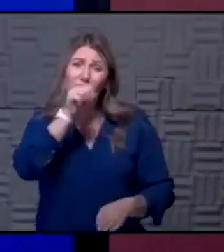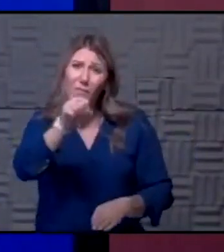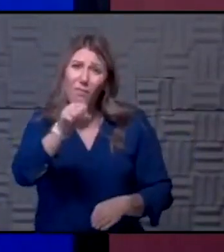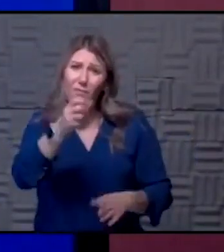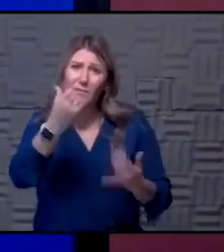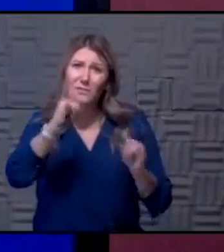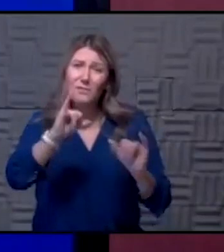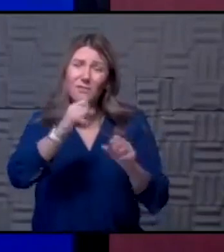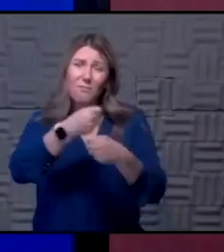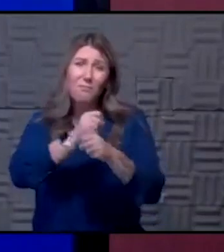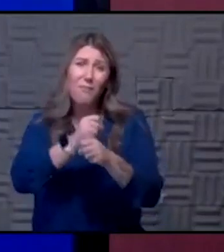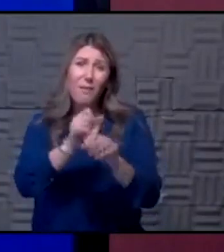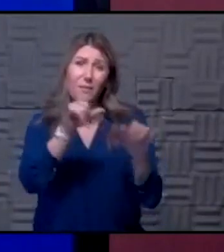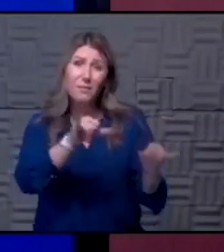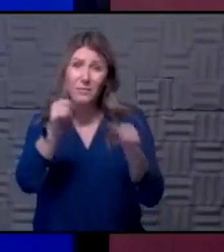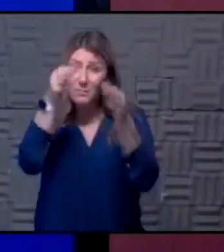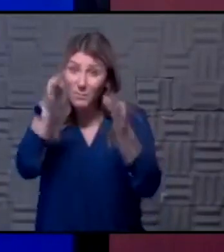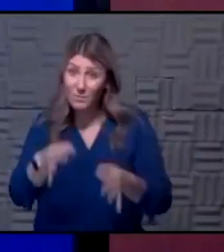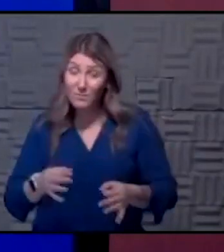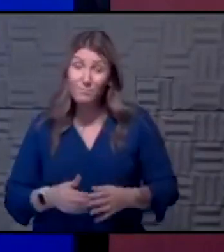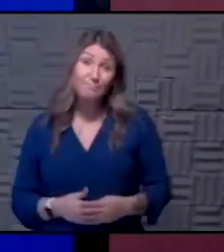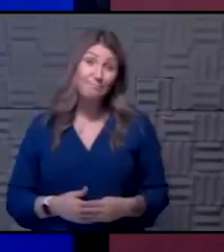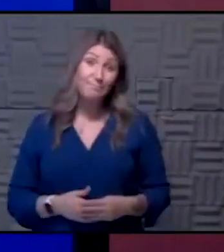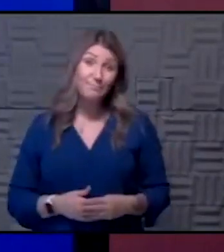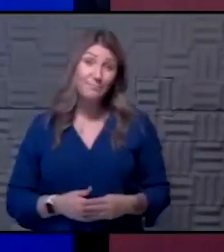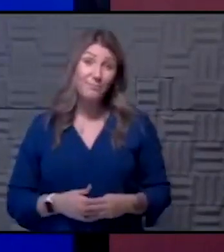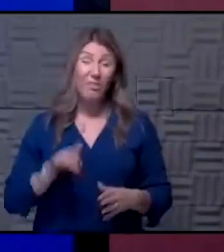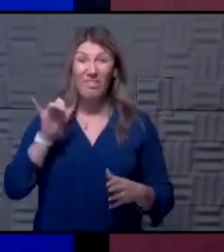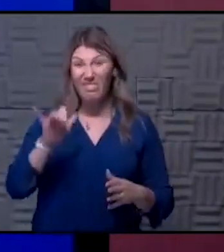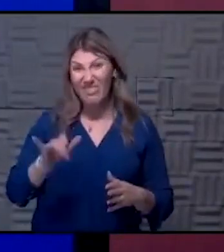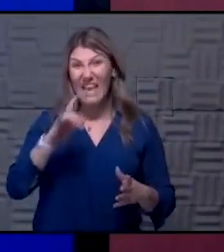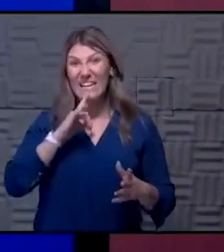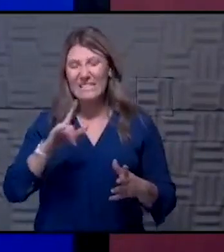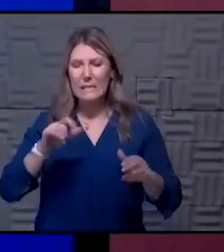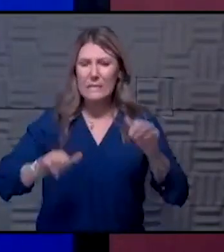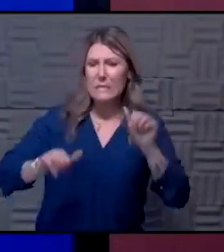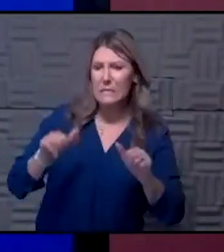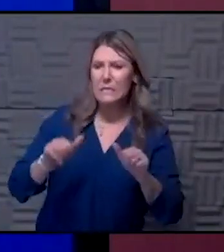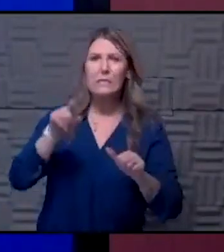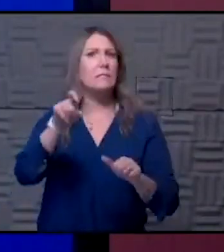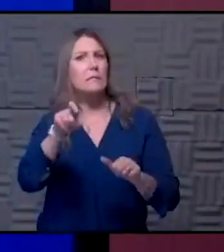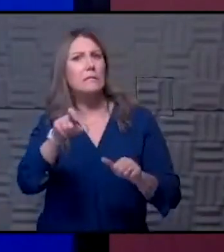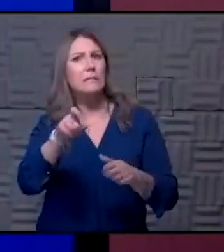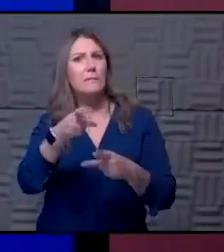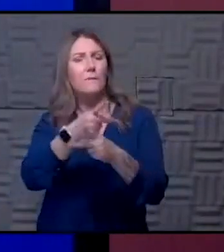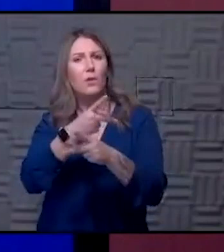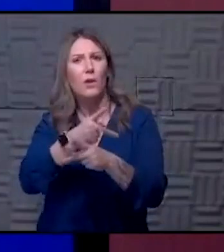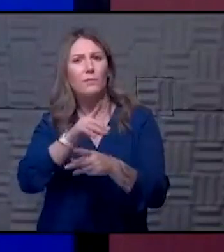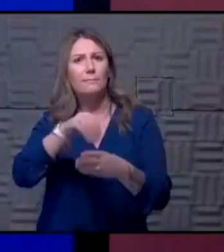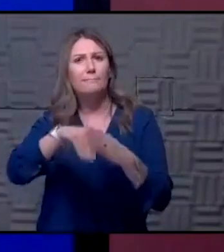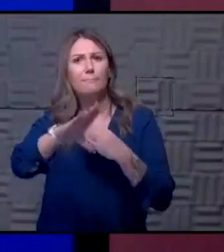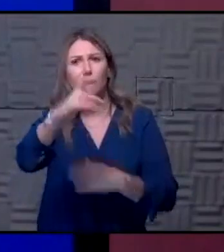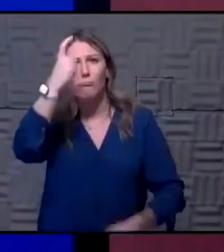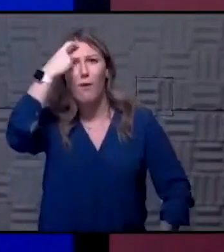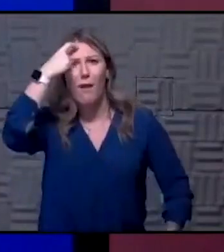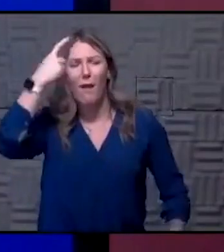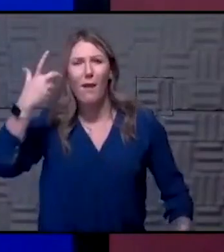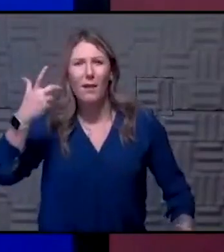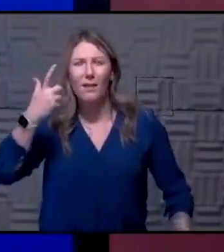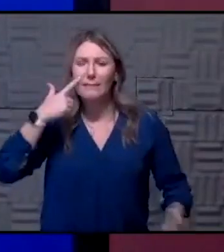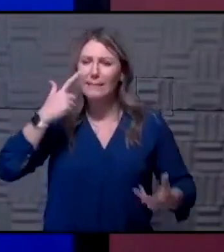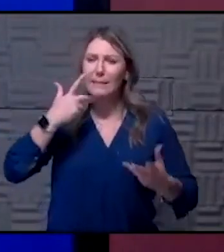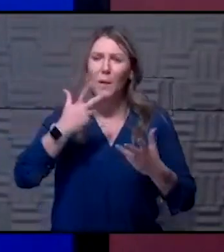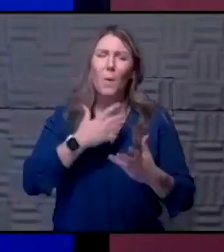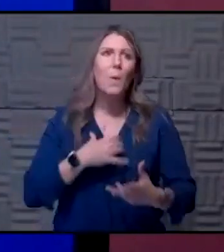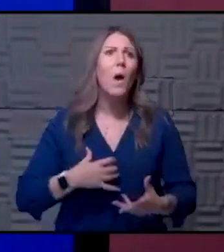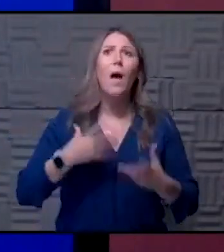make the same choice? And I think that's the wrestle you have to do. The wrestle is inside your head. The desire to get out and